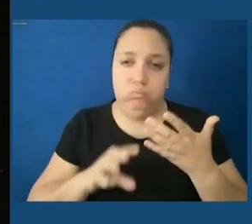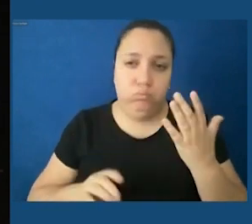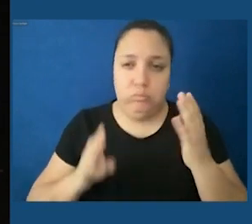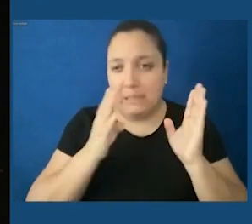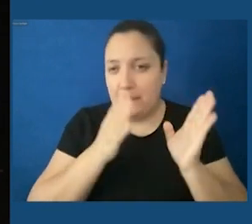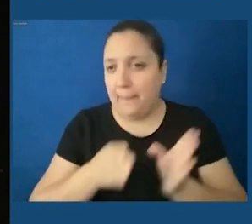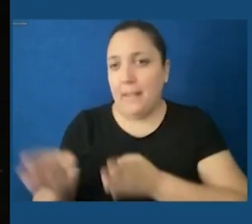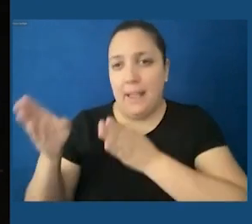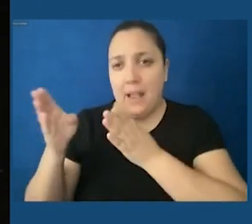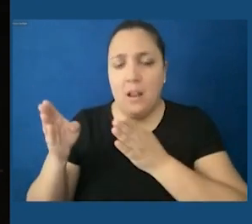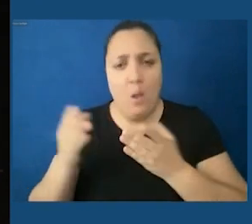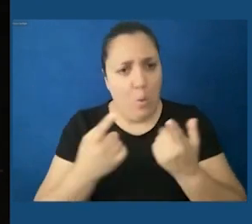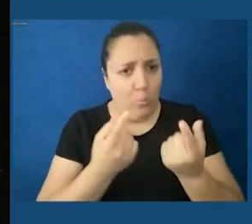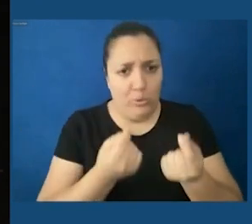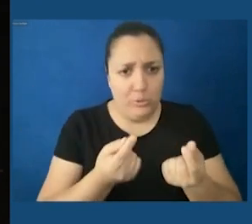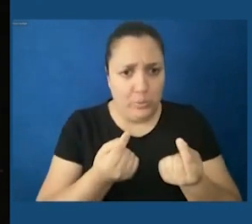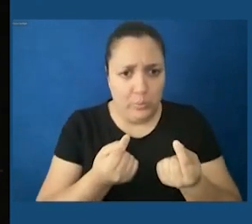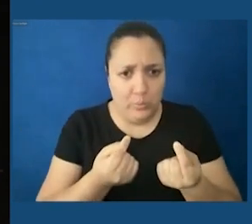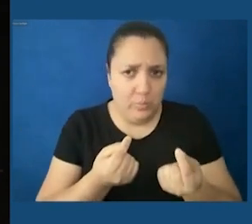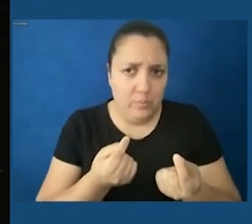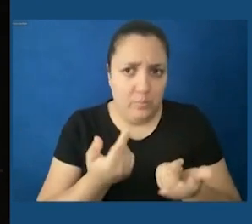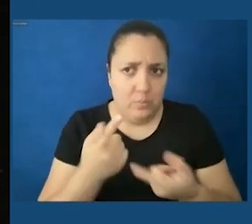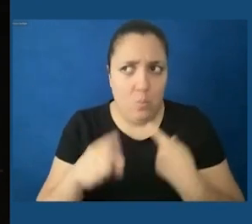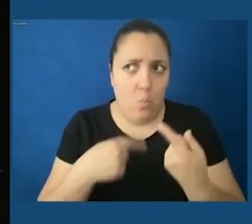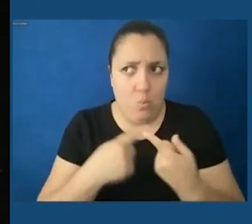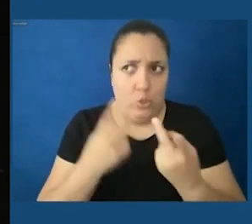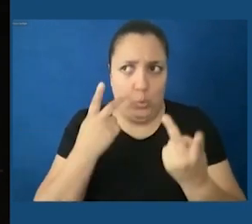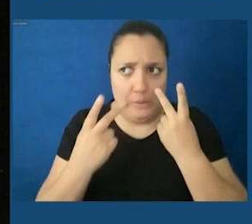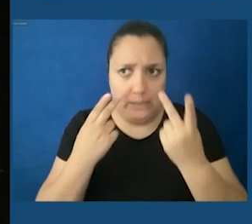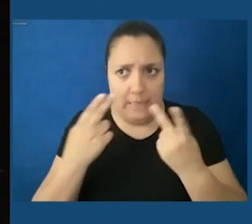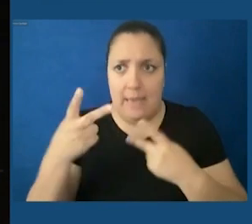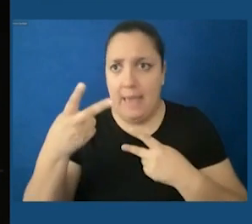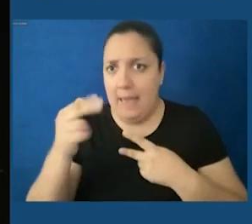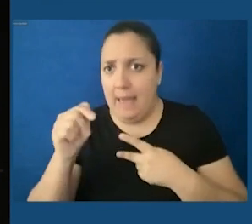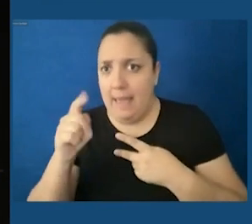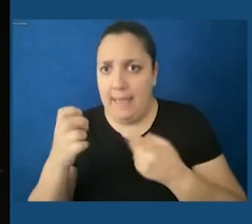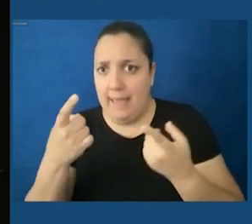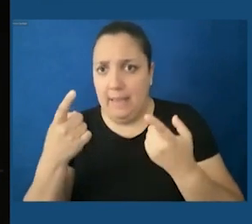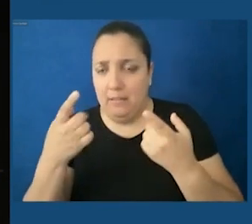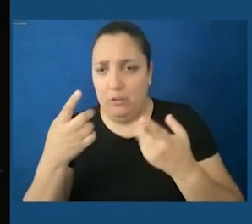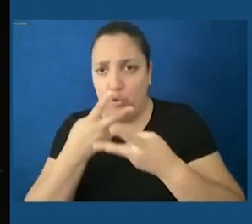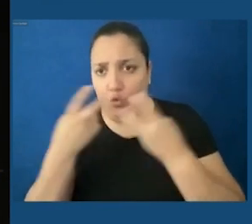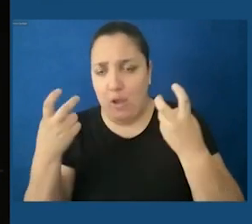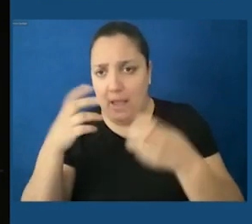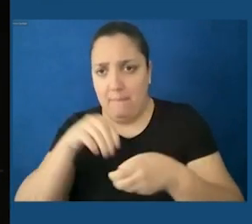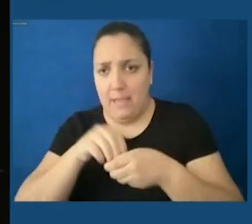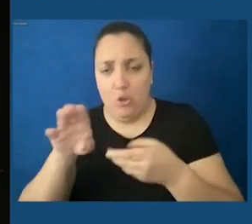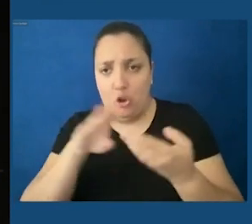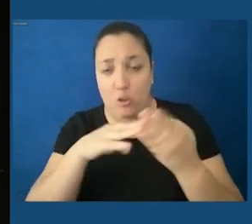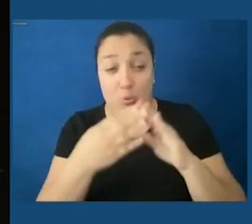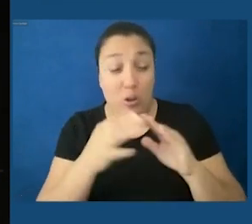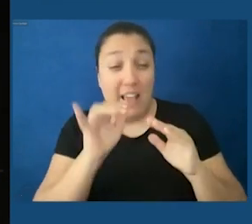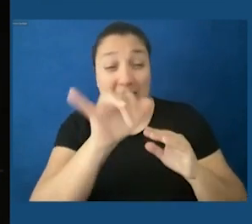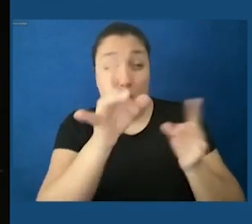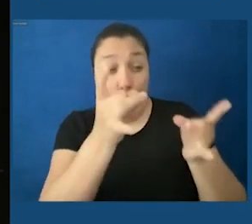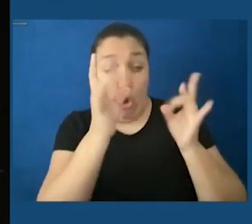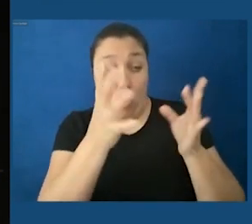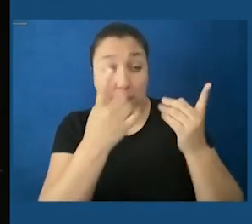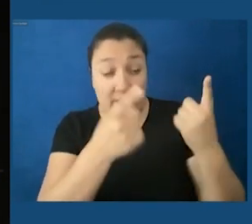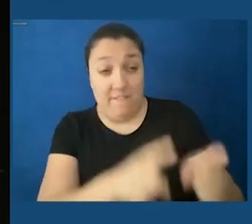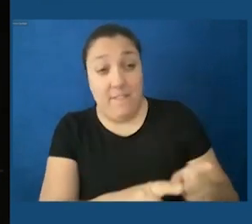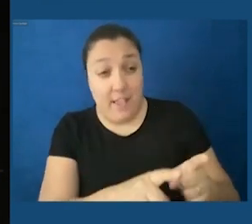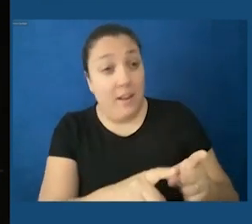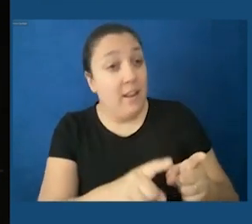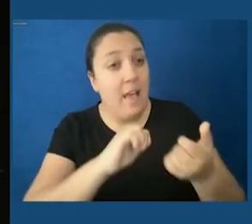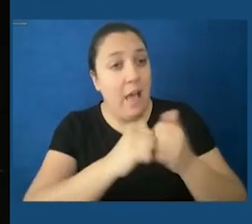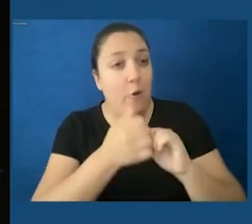do you do? What do you do when you have a hate crime in a community? And how do you turn that awful event into an opportunity to organize